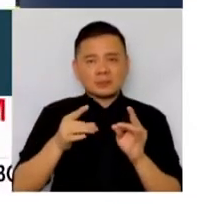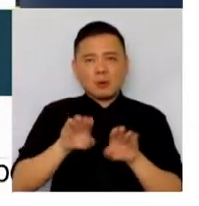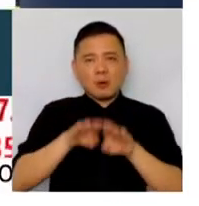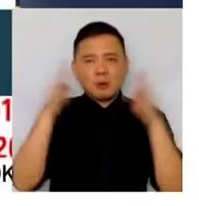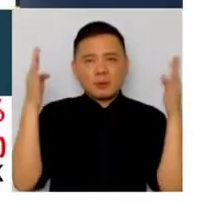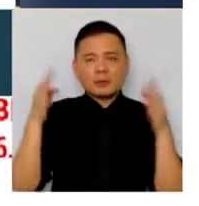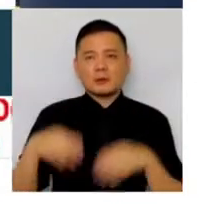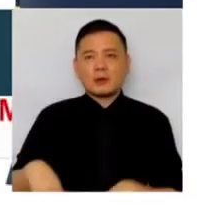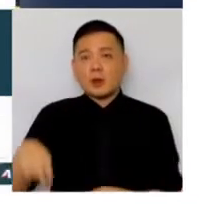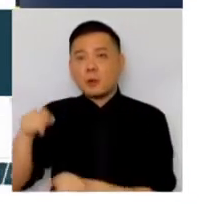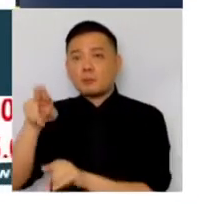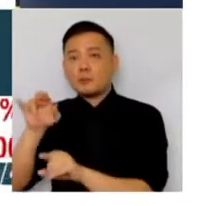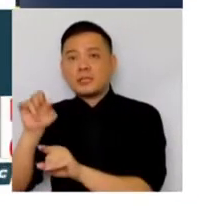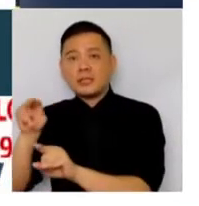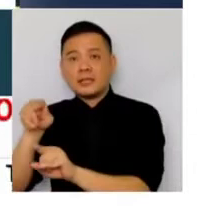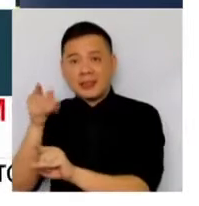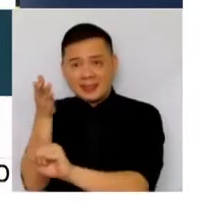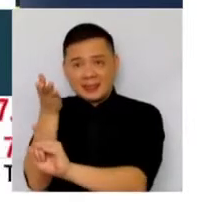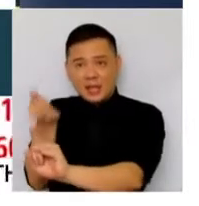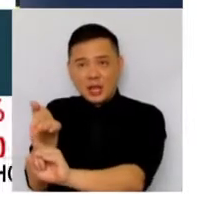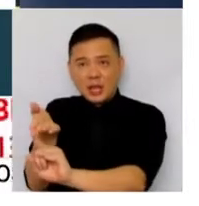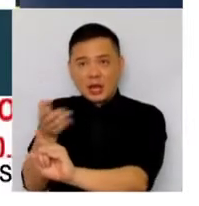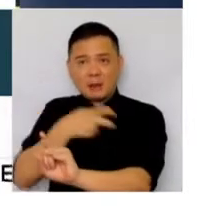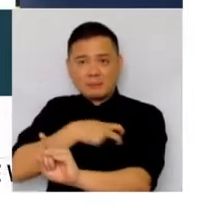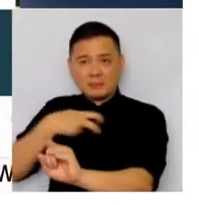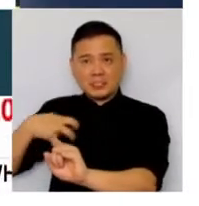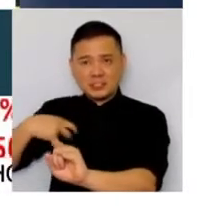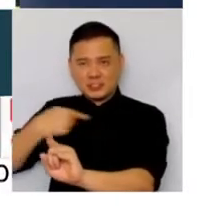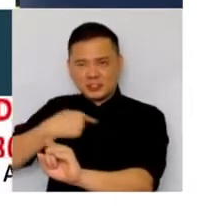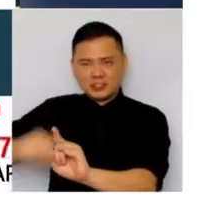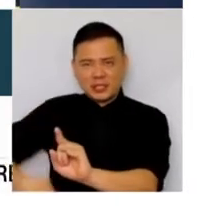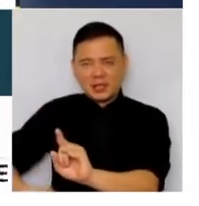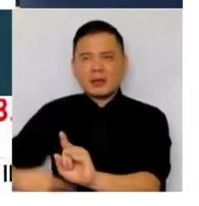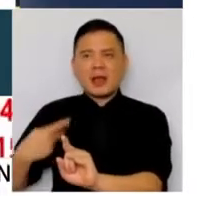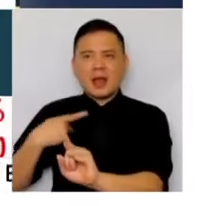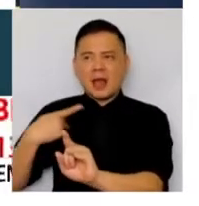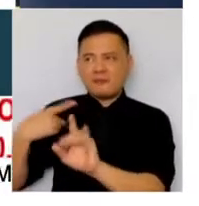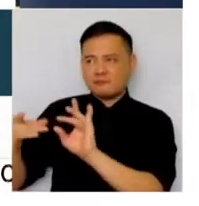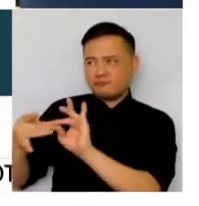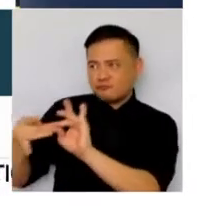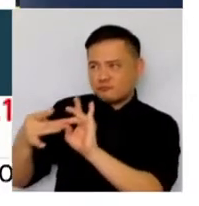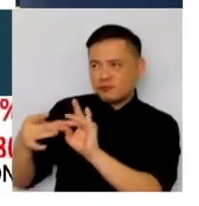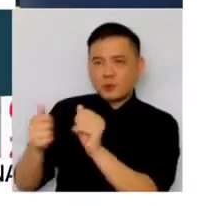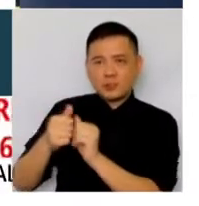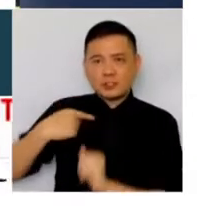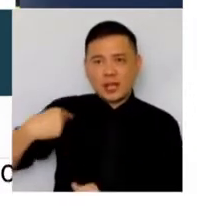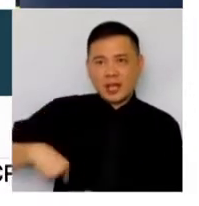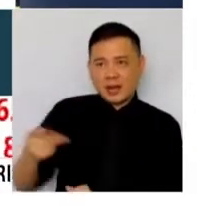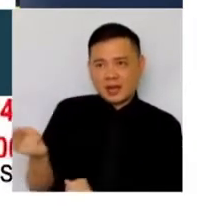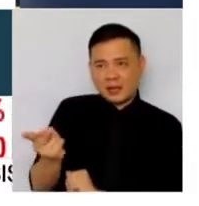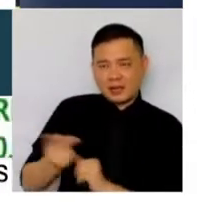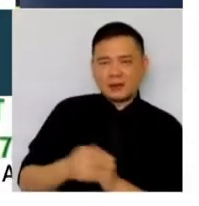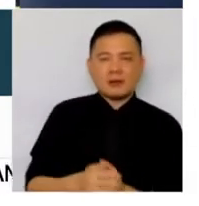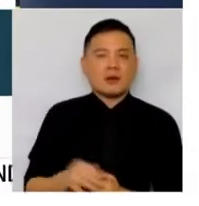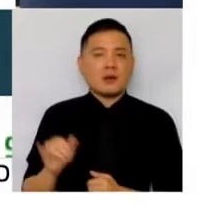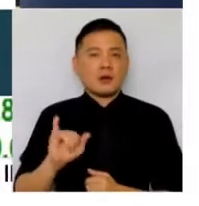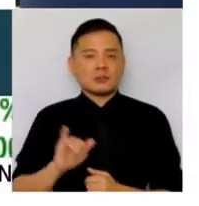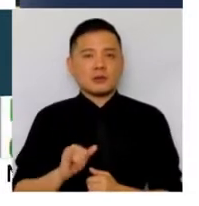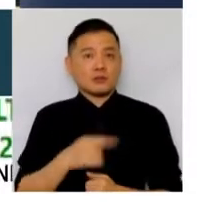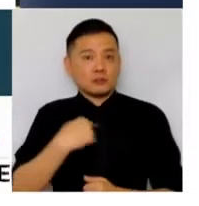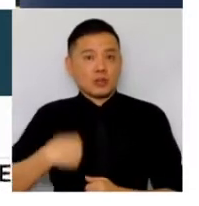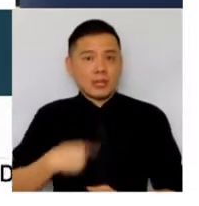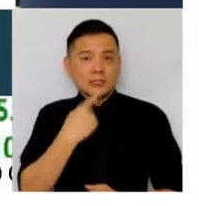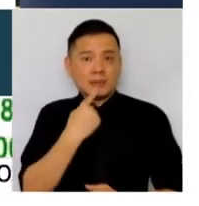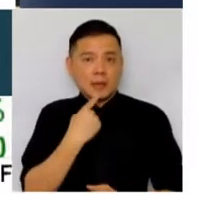and they reiterated their strategic partnership. Not only that, Xi Jinping also declared that, okay, Putin, I'm with you in